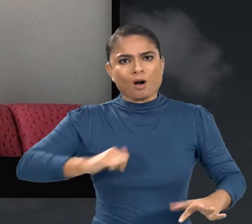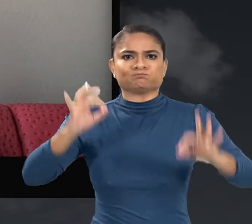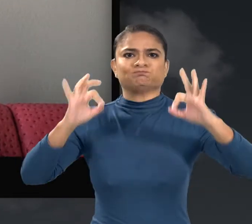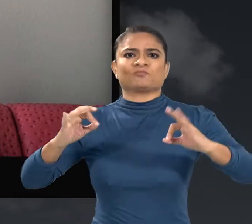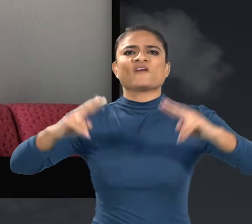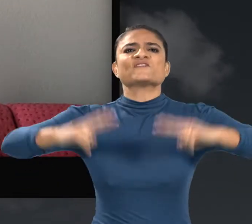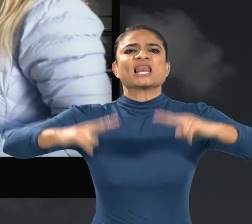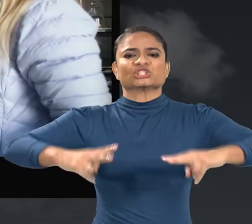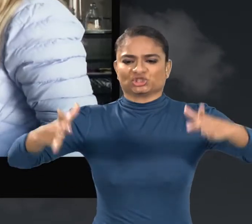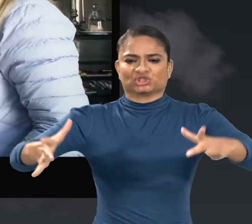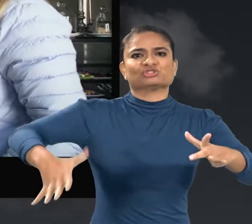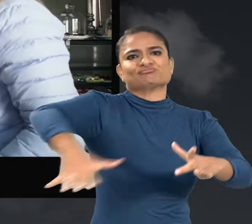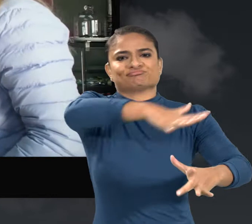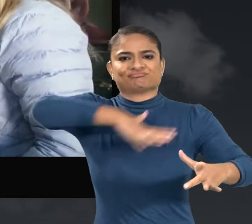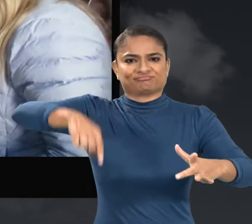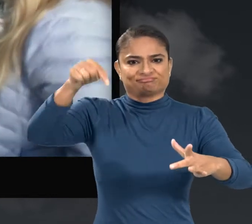want a living village.